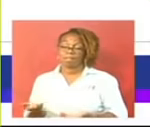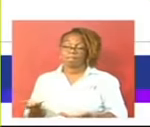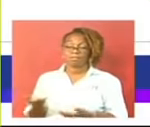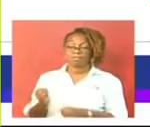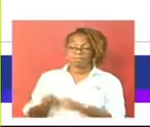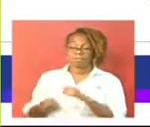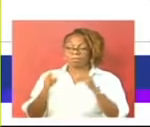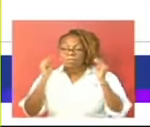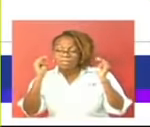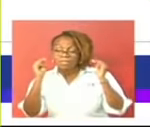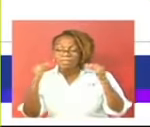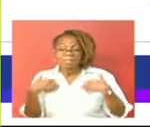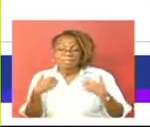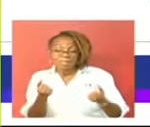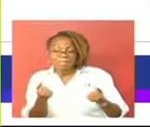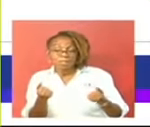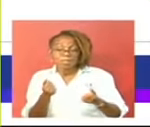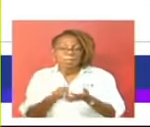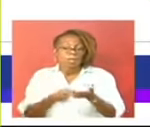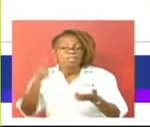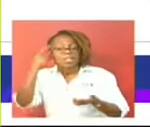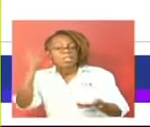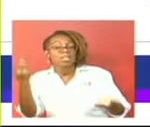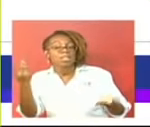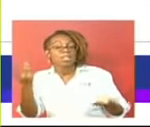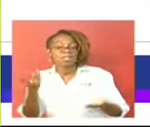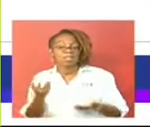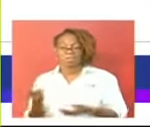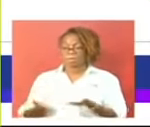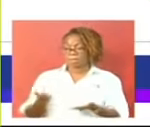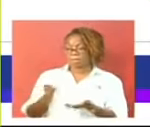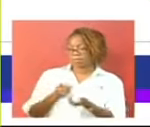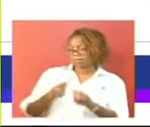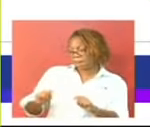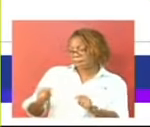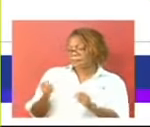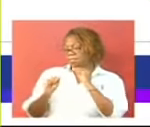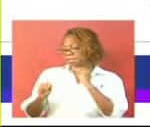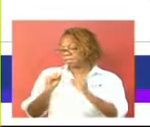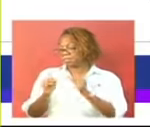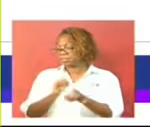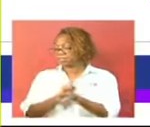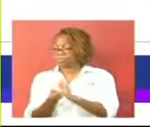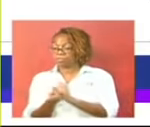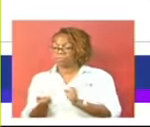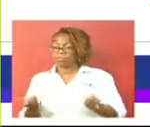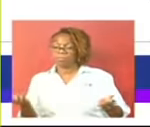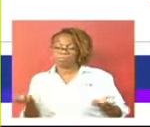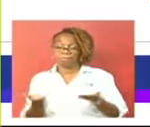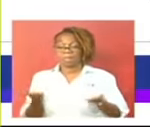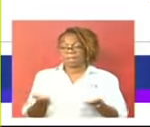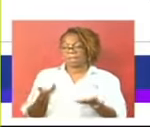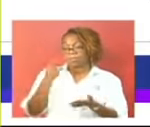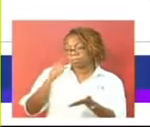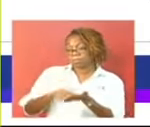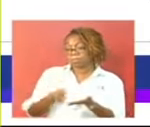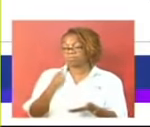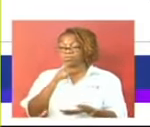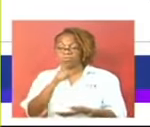any observations been made locally in fully vaccinated persons to show a link between the results of this